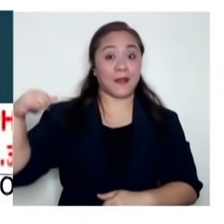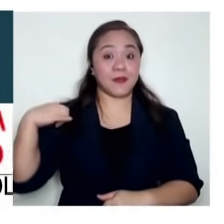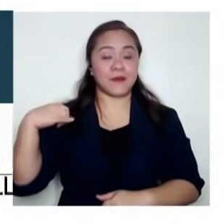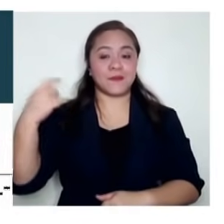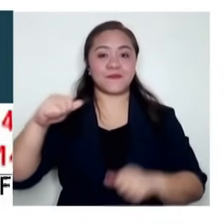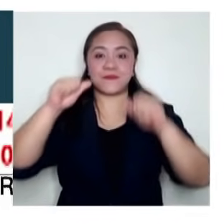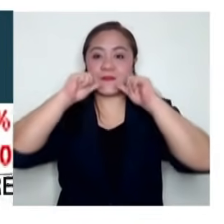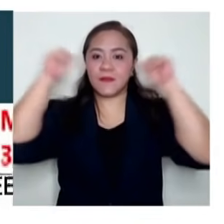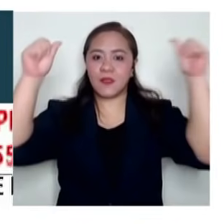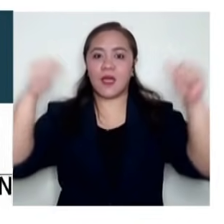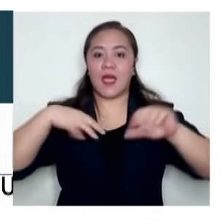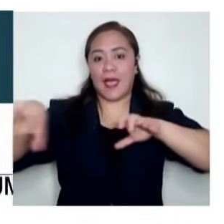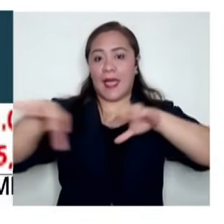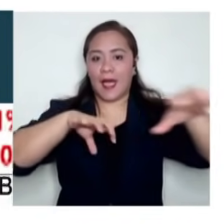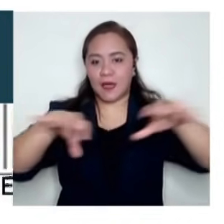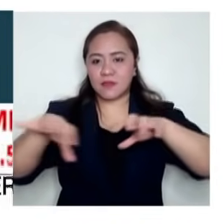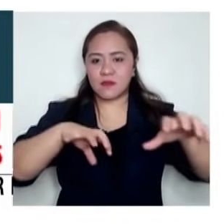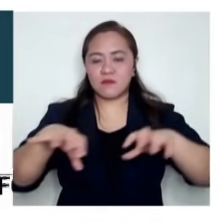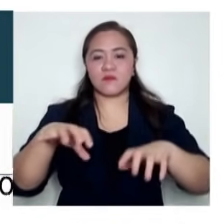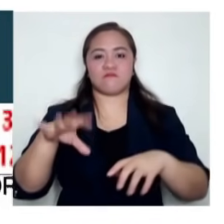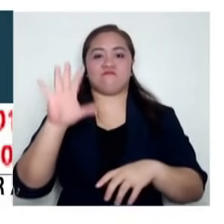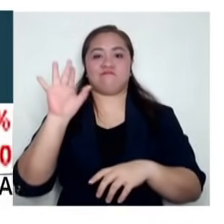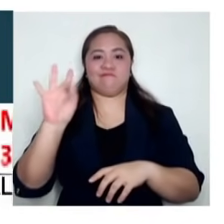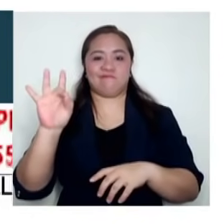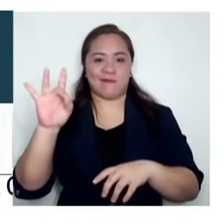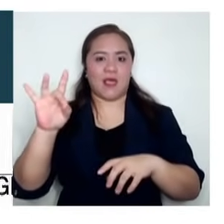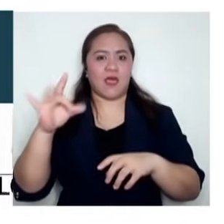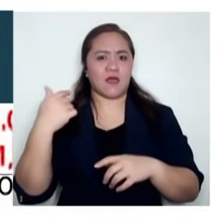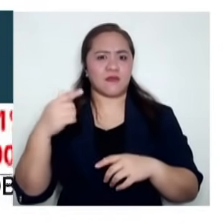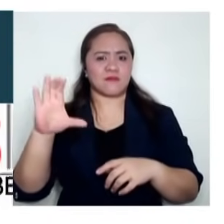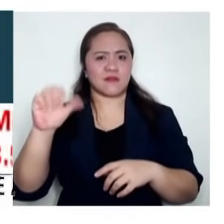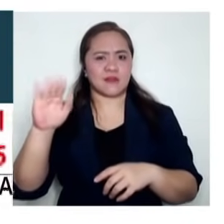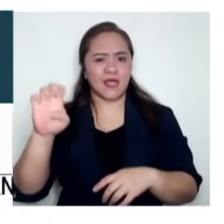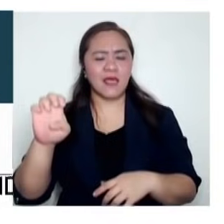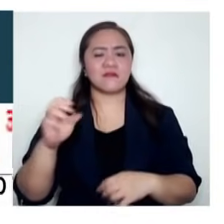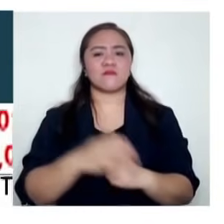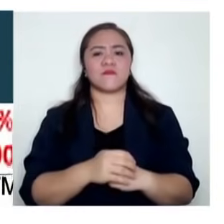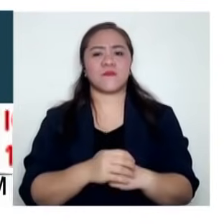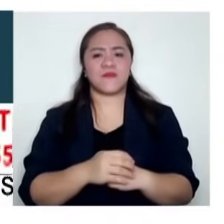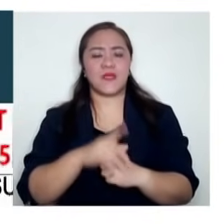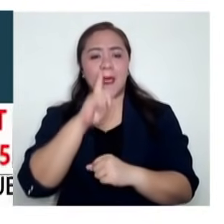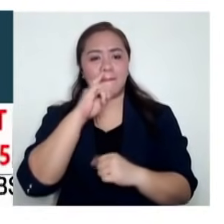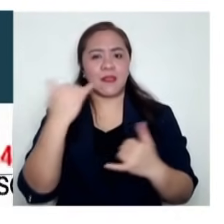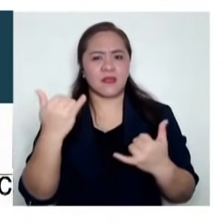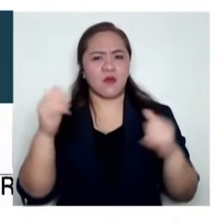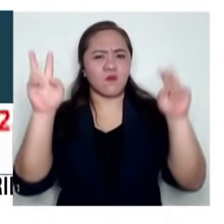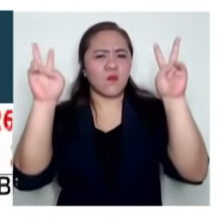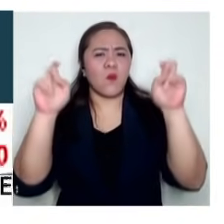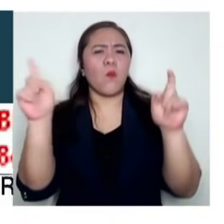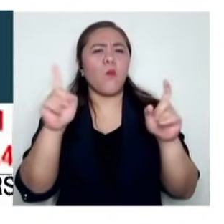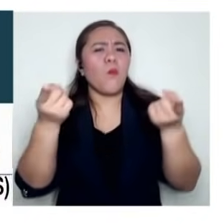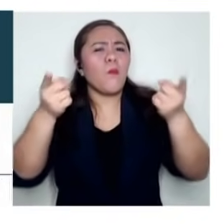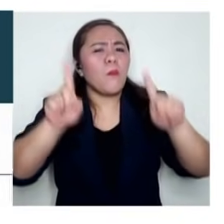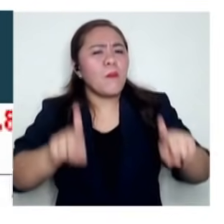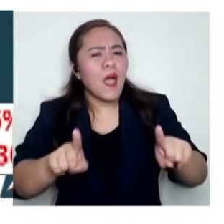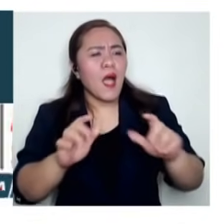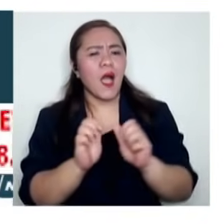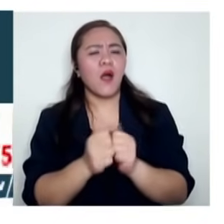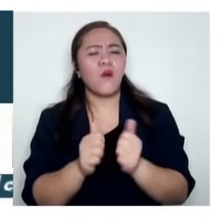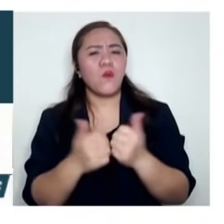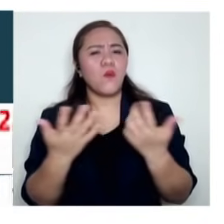8 active cases were previously tagged as recovered. Let's talk about what happened there.